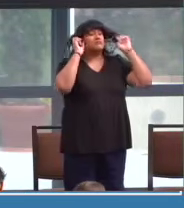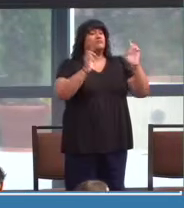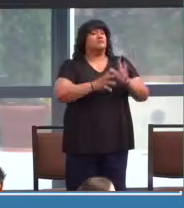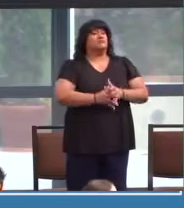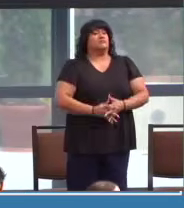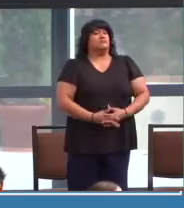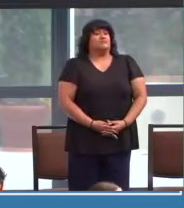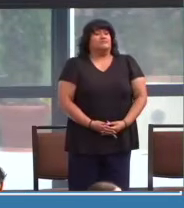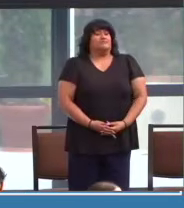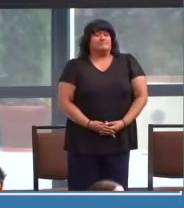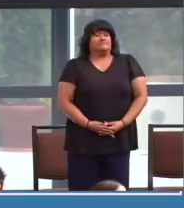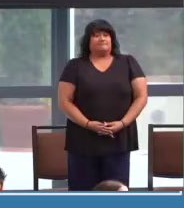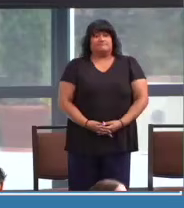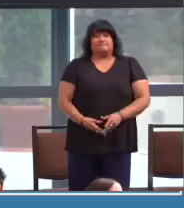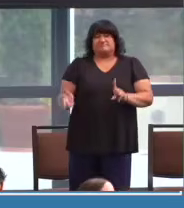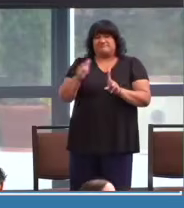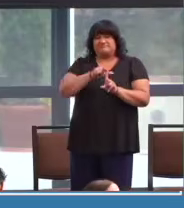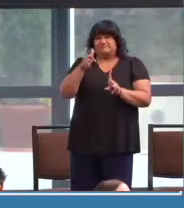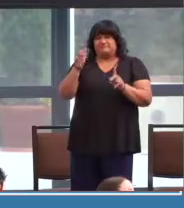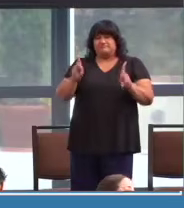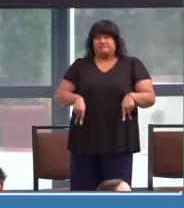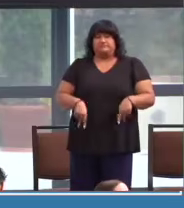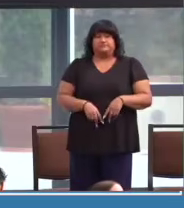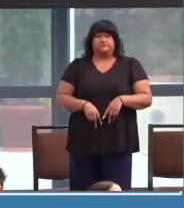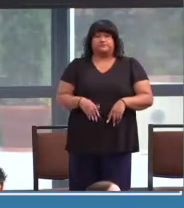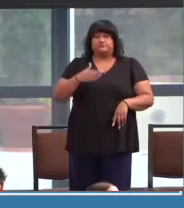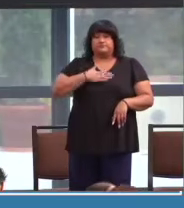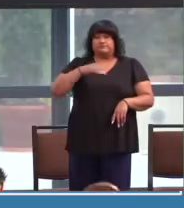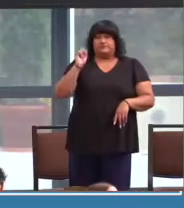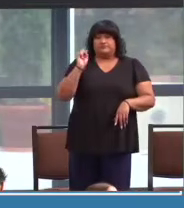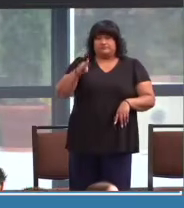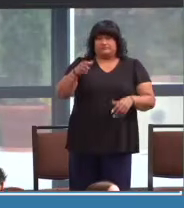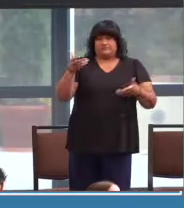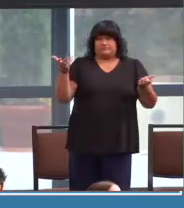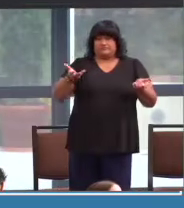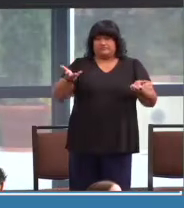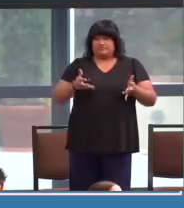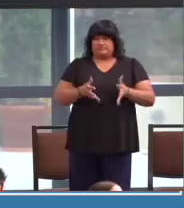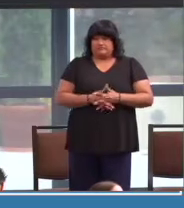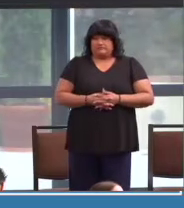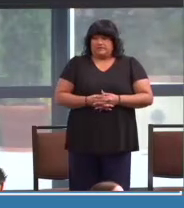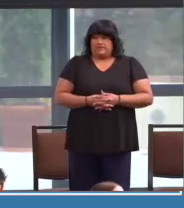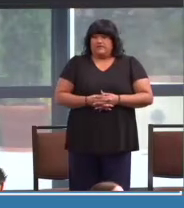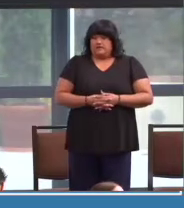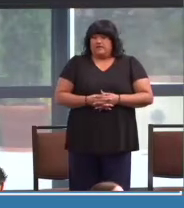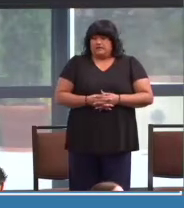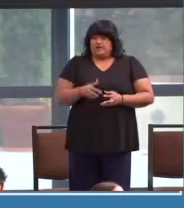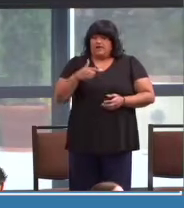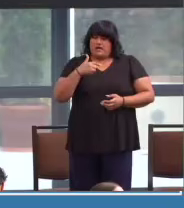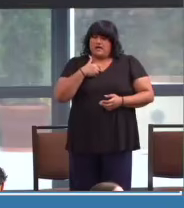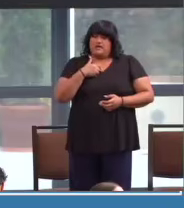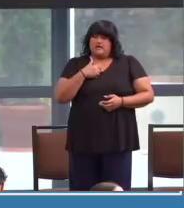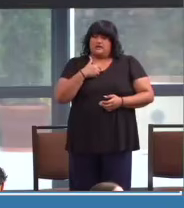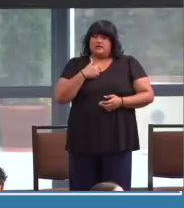Okay, we'll start here. I'll get to it. Yes. My question is, so I take blood